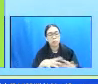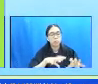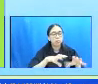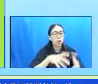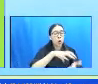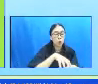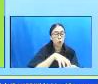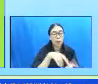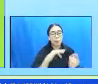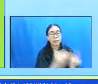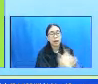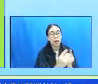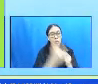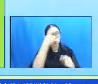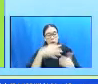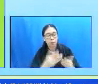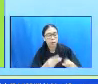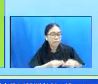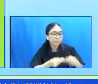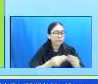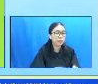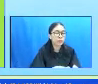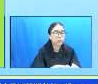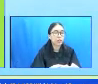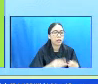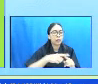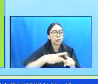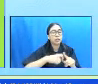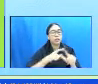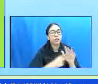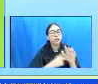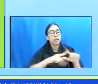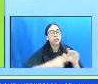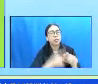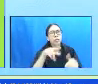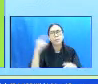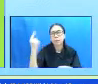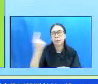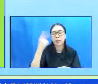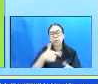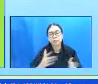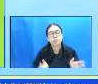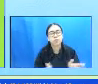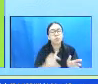people at its hardest. So we help to make sure that we